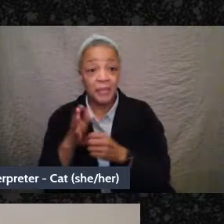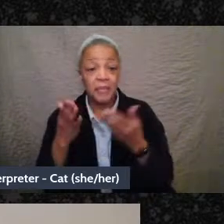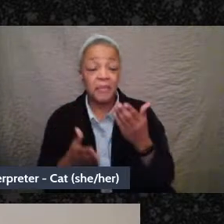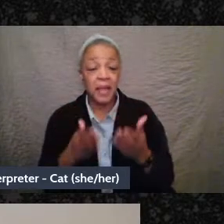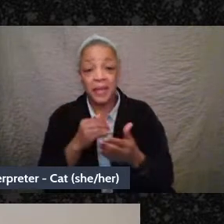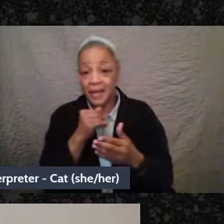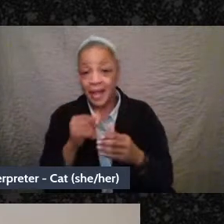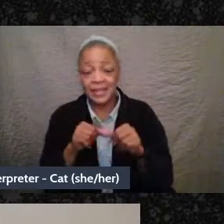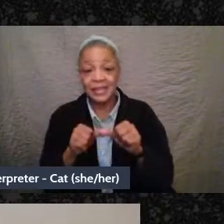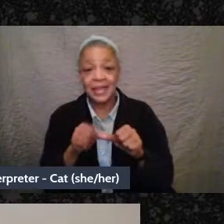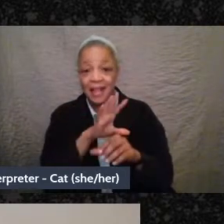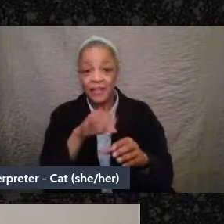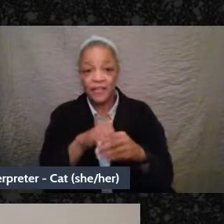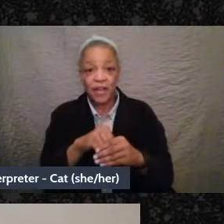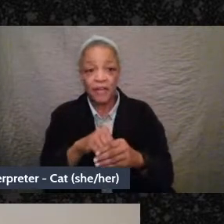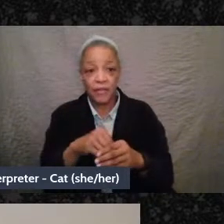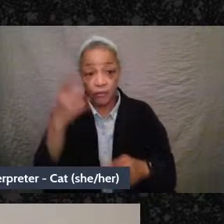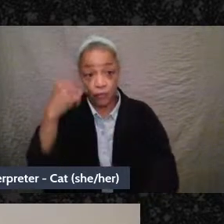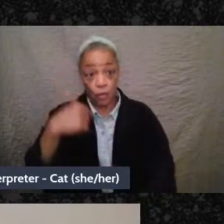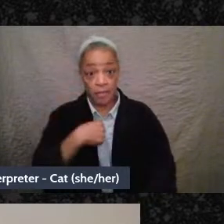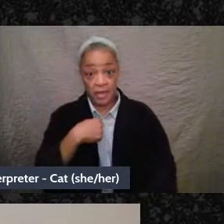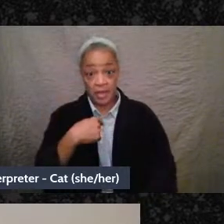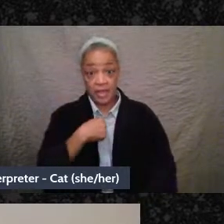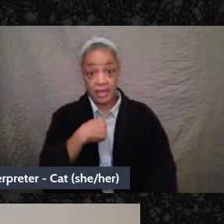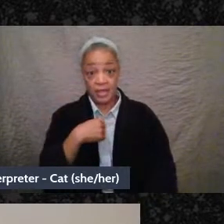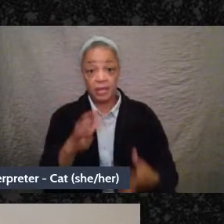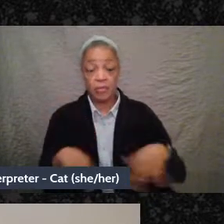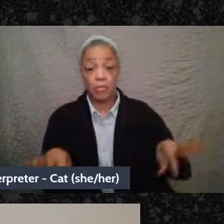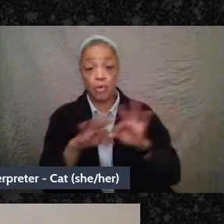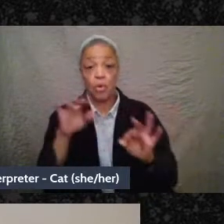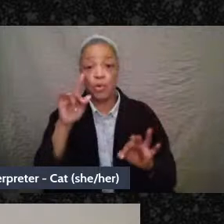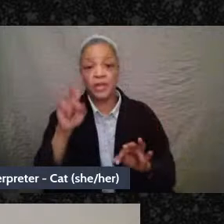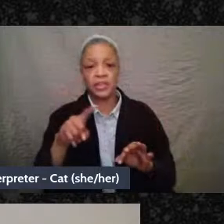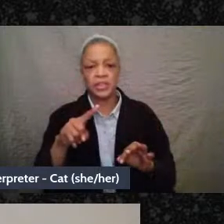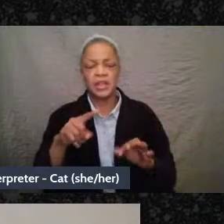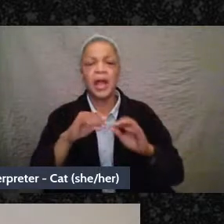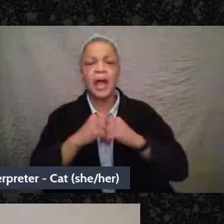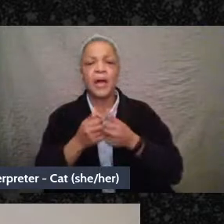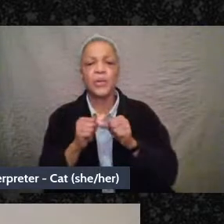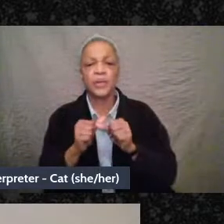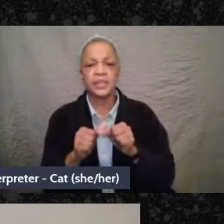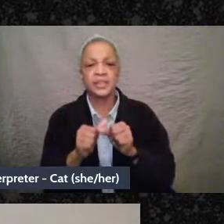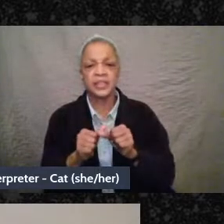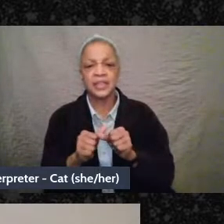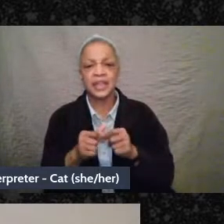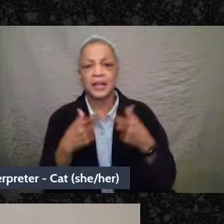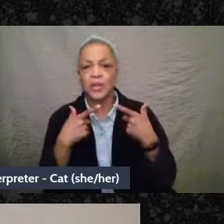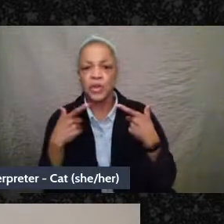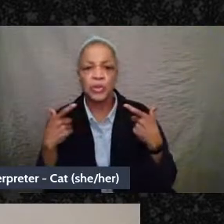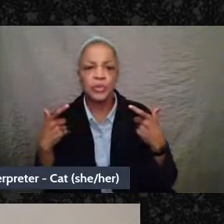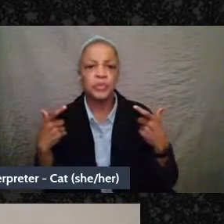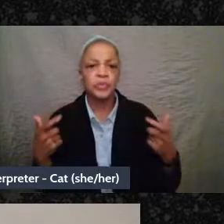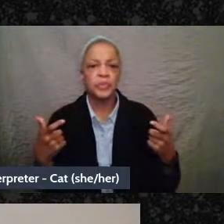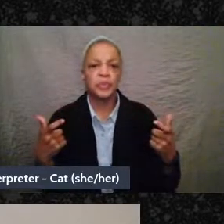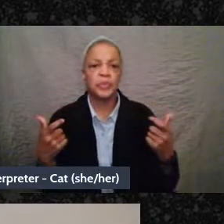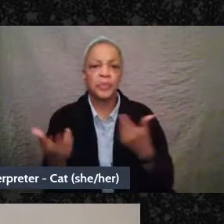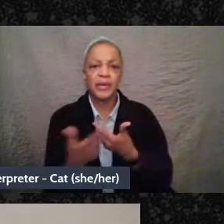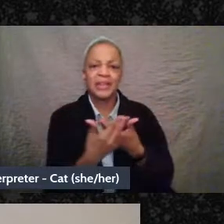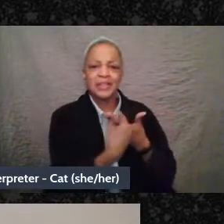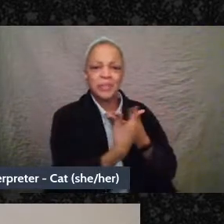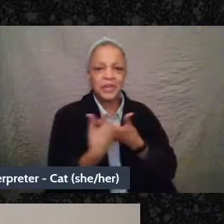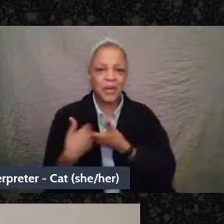engaged. Like, I think for me, a central question is like, how do we sustain huge amounts of participatory